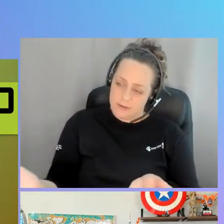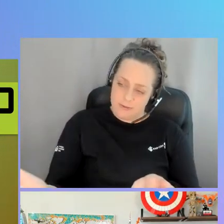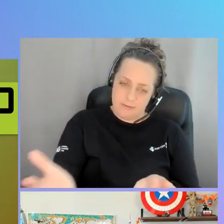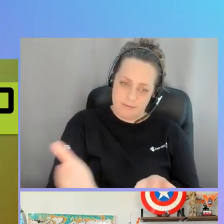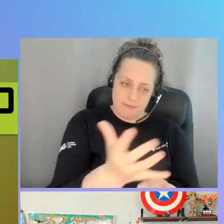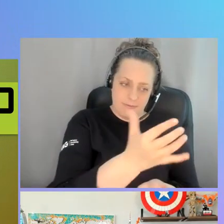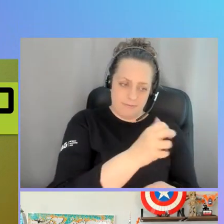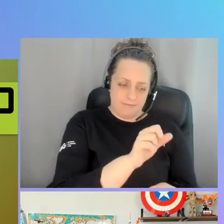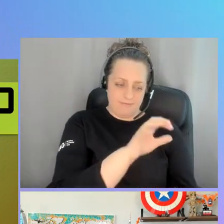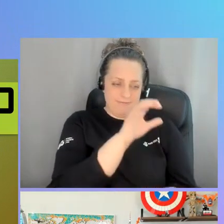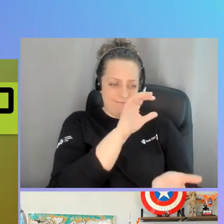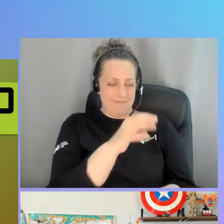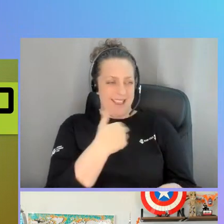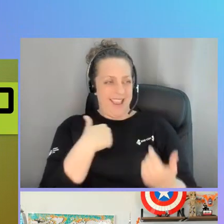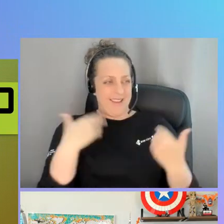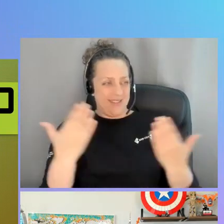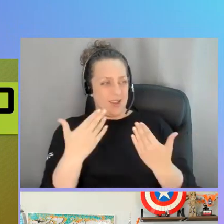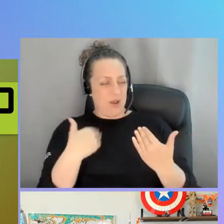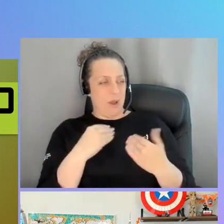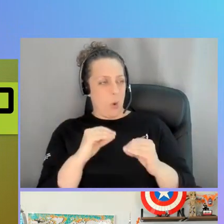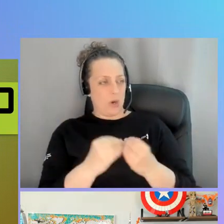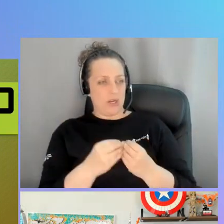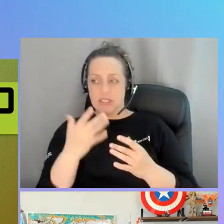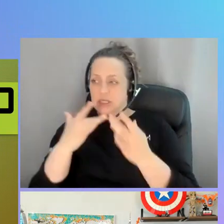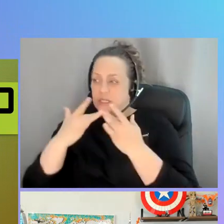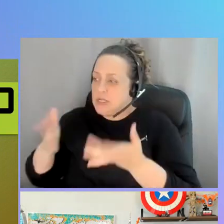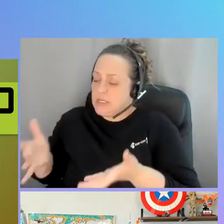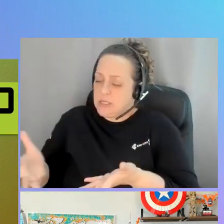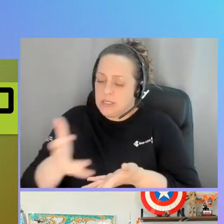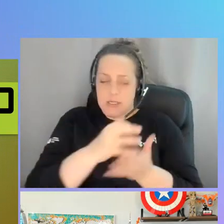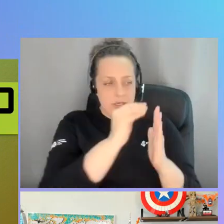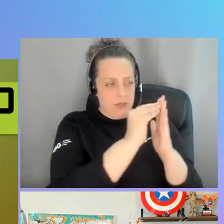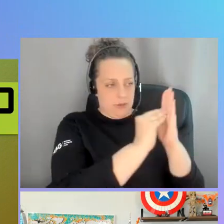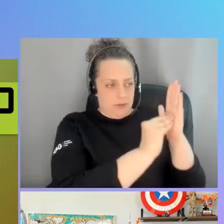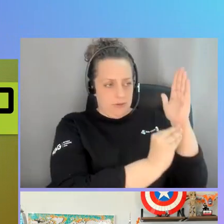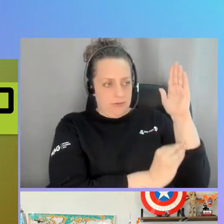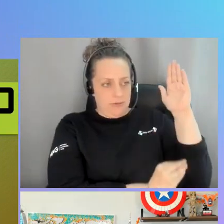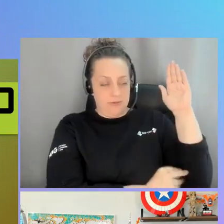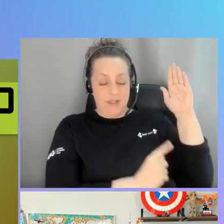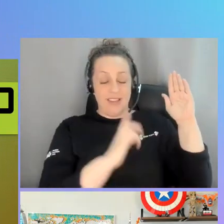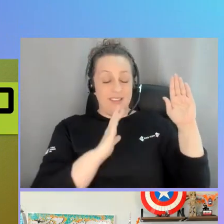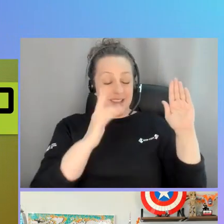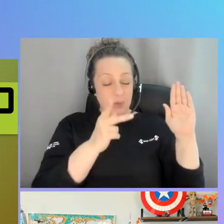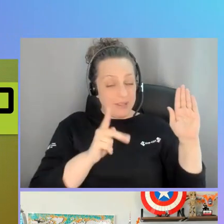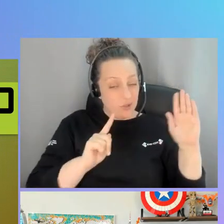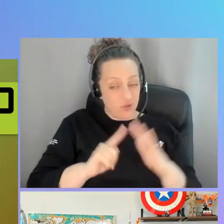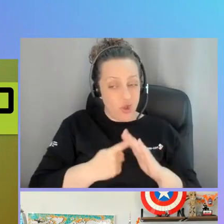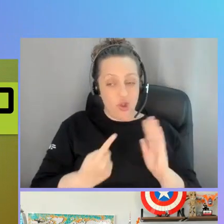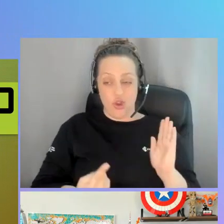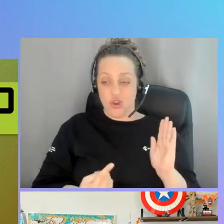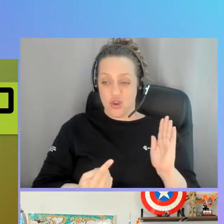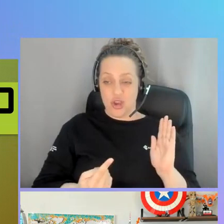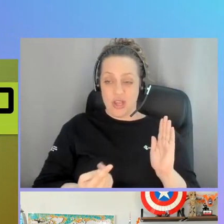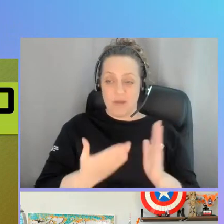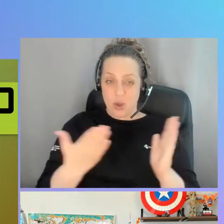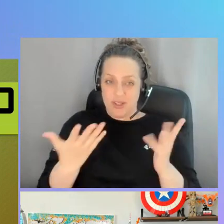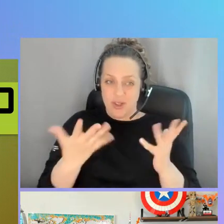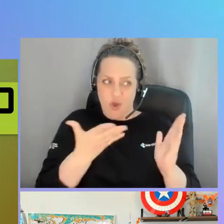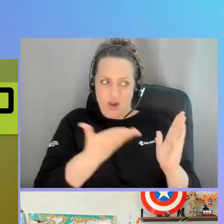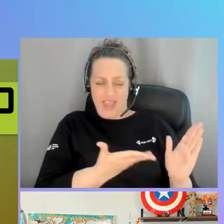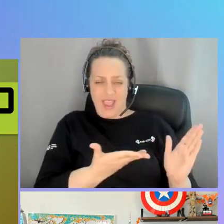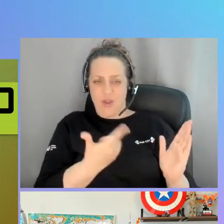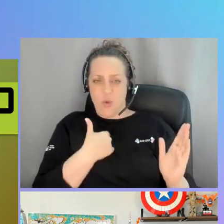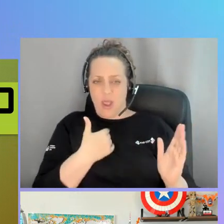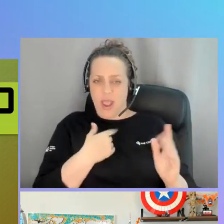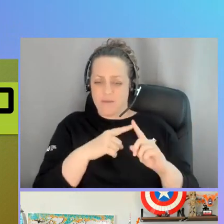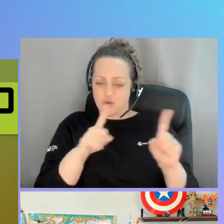that you may already have scattered in your organization and just write it down, right? That's a fantastic place to start because there's probably stuff already there. You probably already